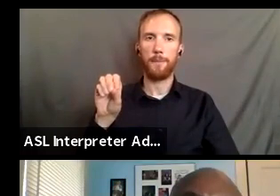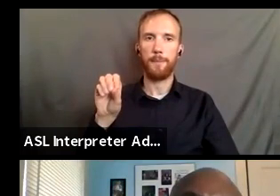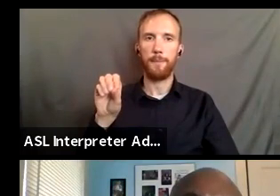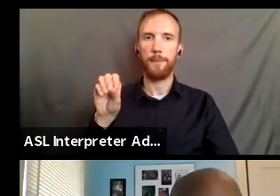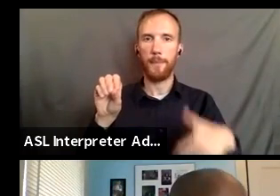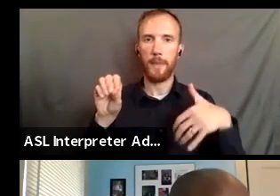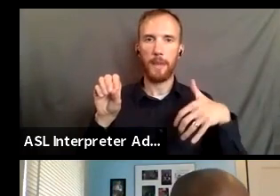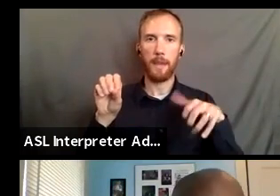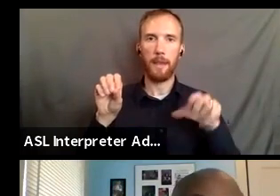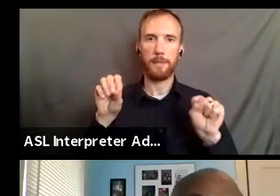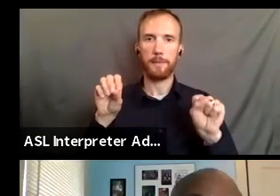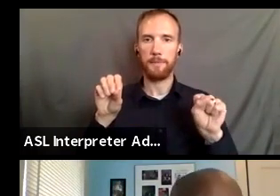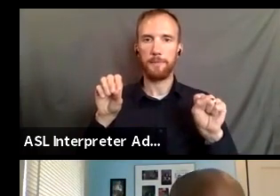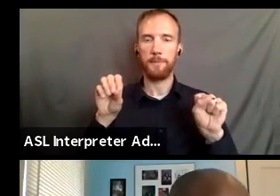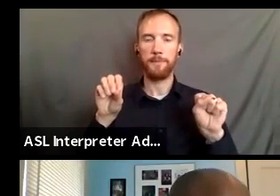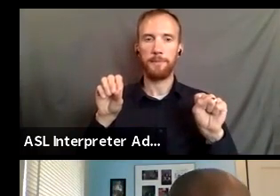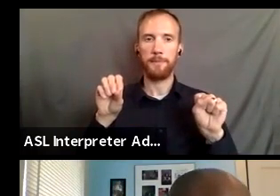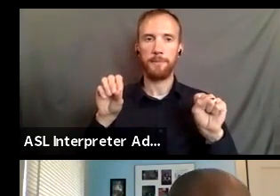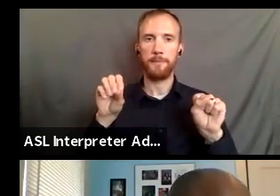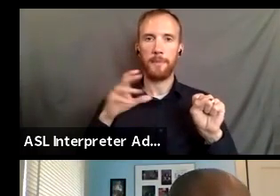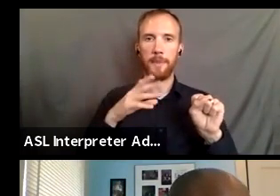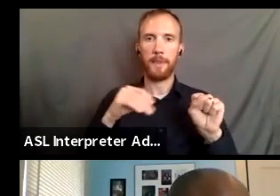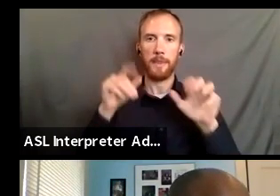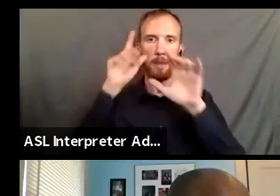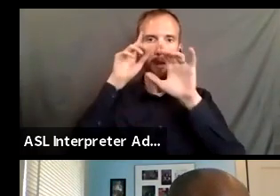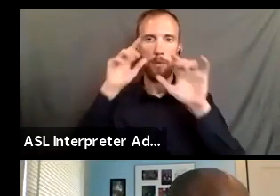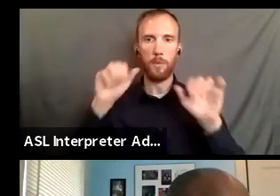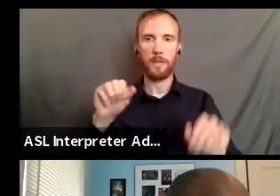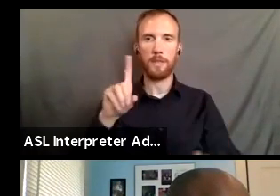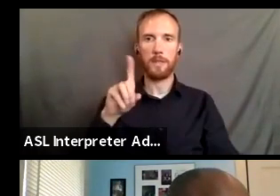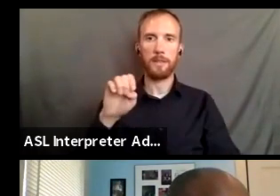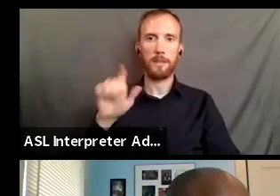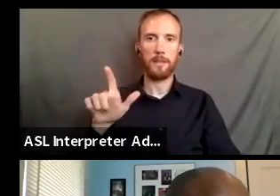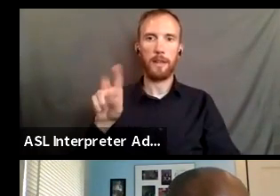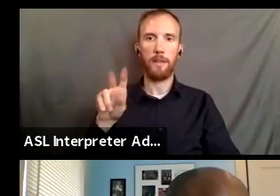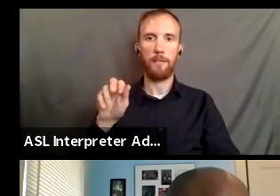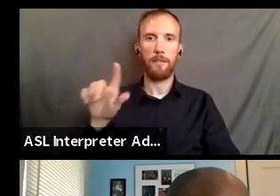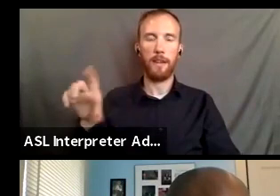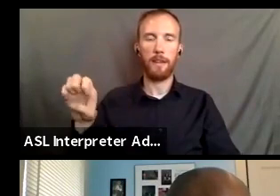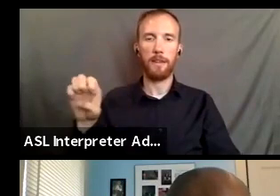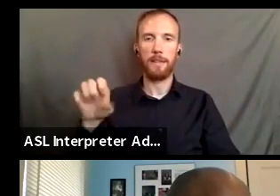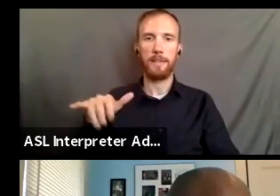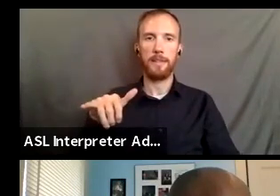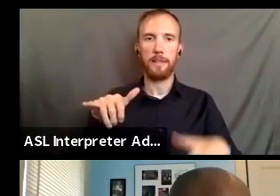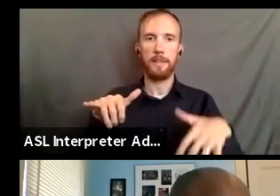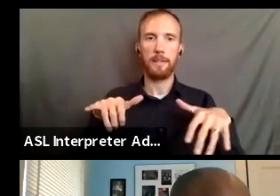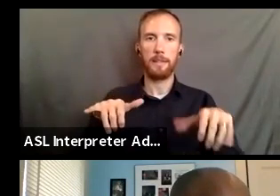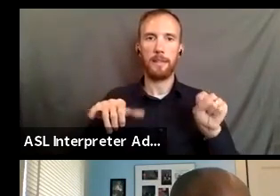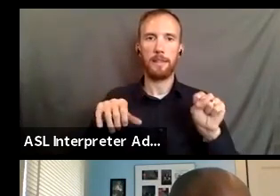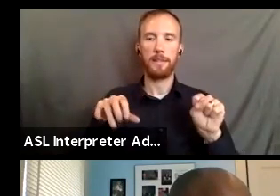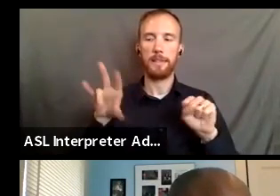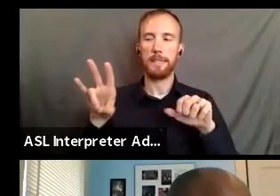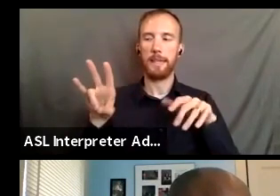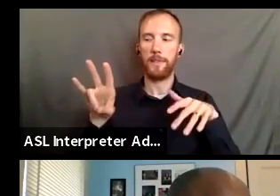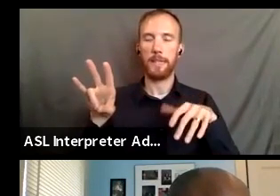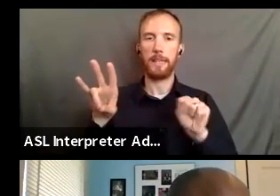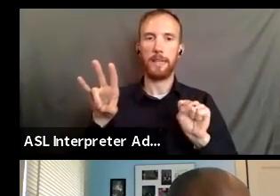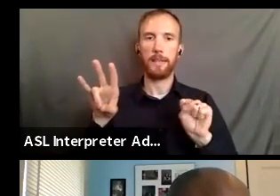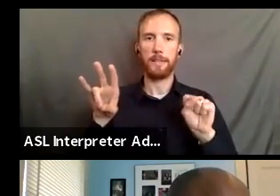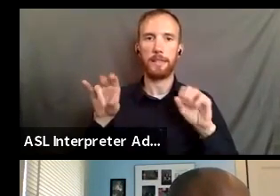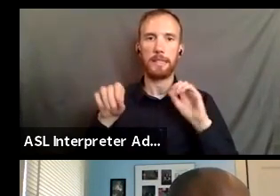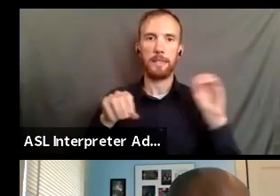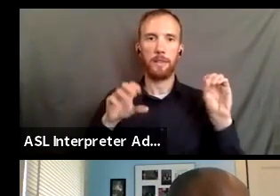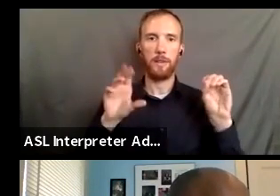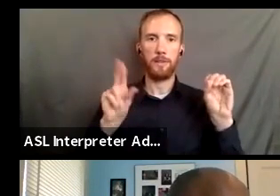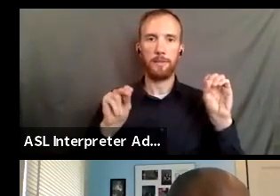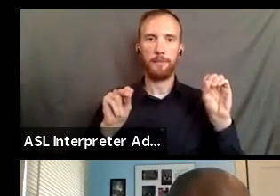yes and president yes we have seven eyes and zero nays these matters are